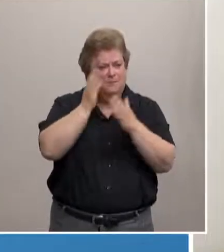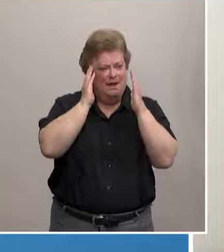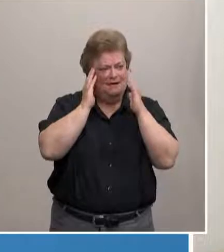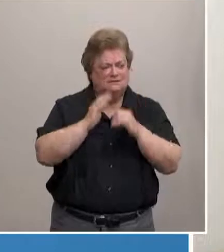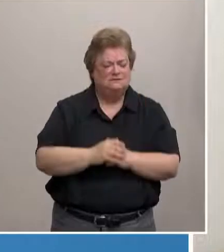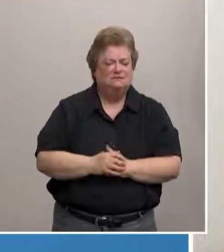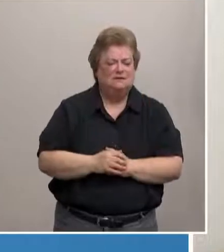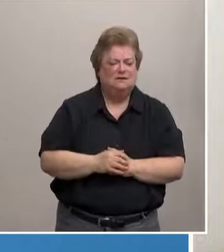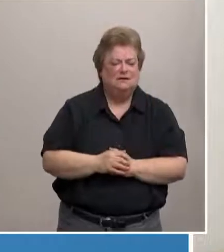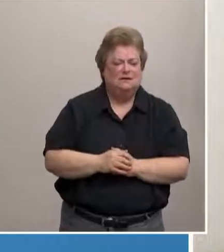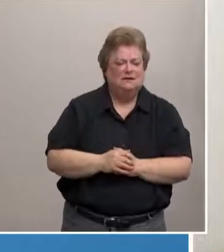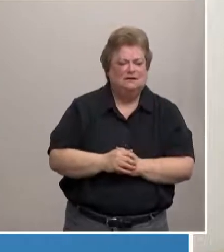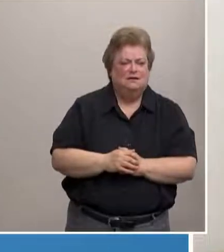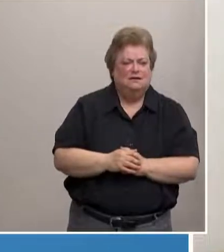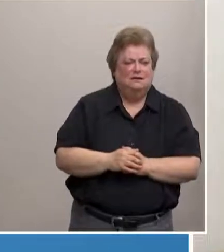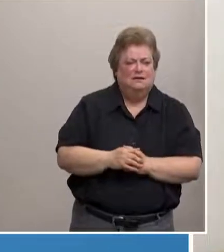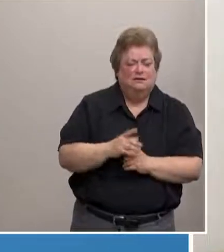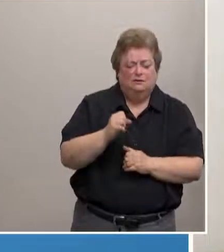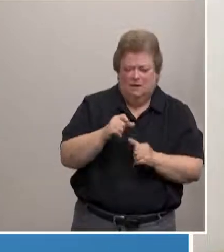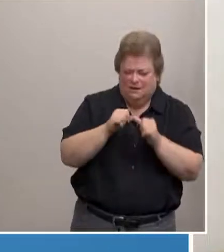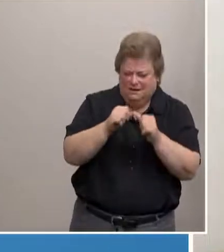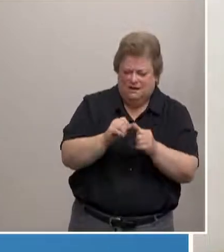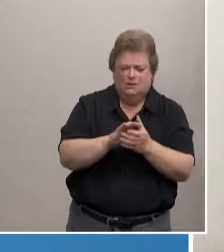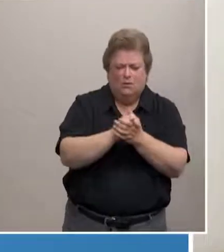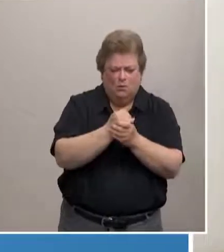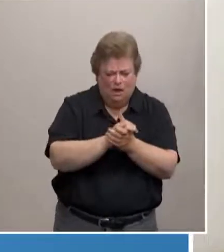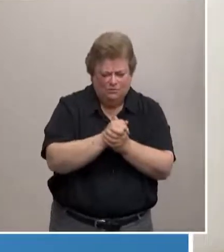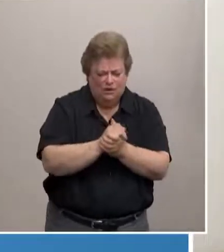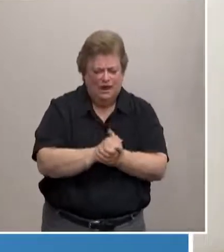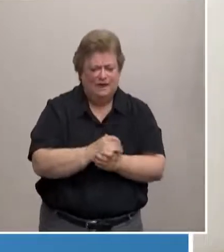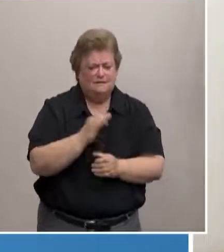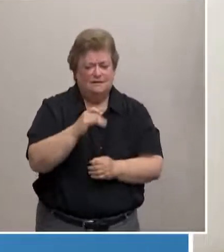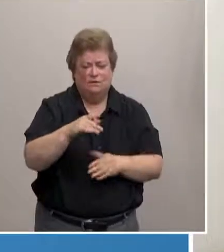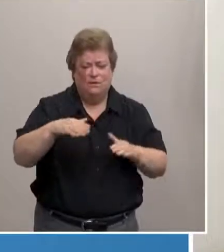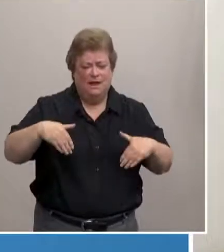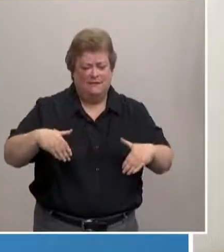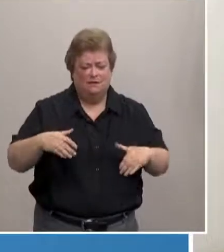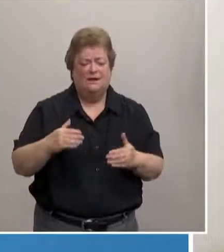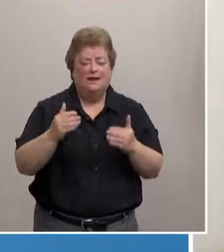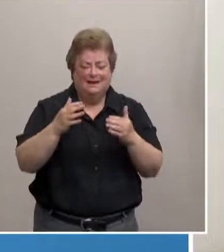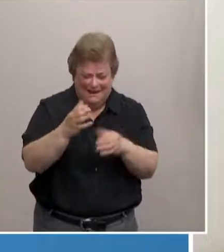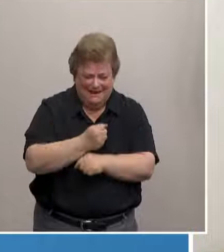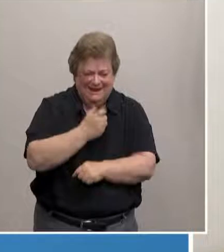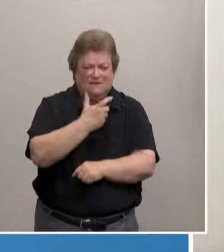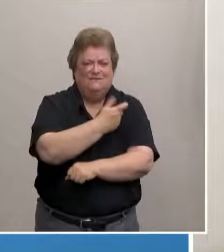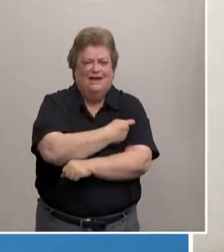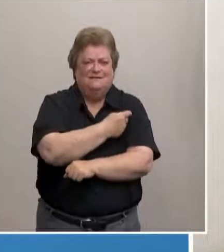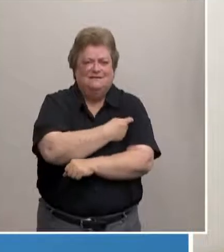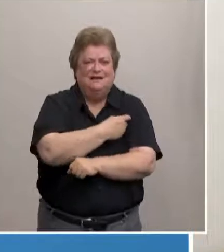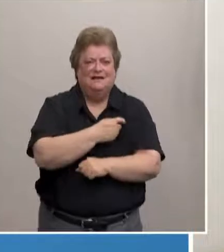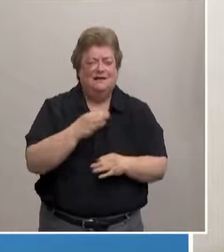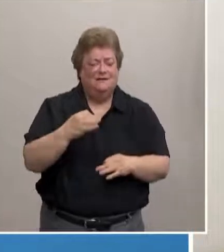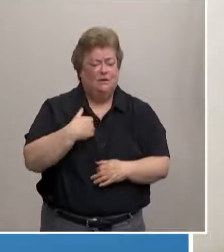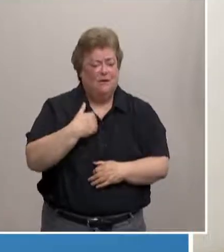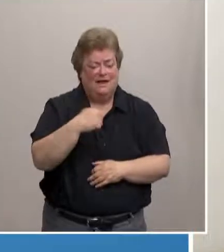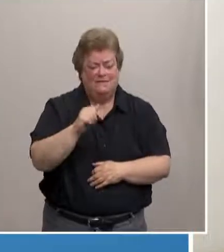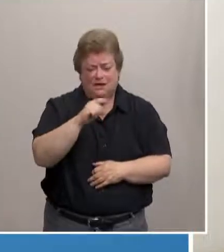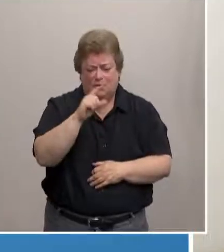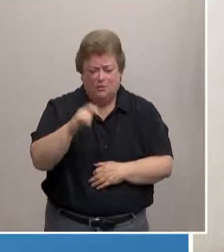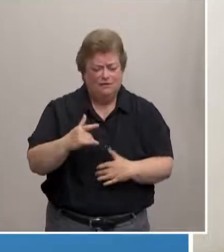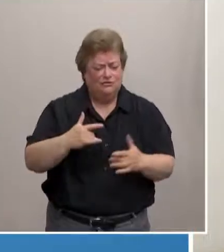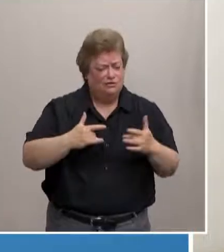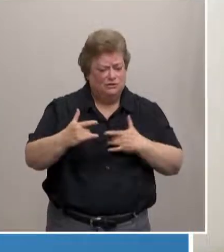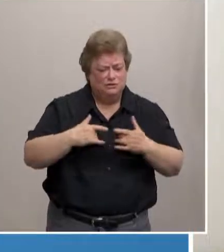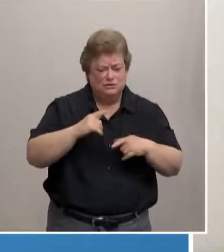continue to make smart decisions, wash your hands, and if you haven't done so already, get vaccinated. If you have any questions about the vaccine or